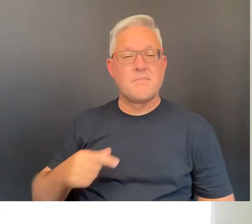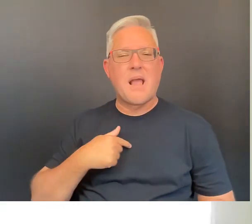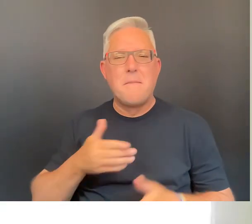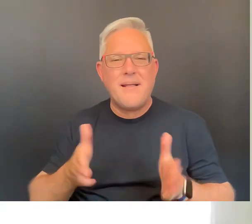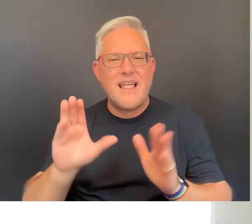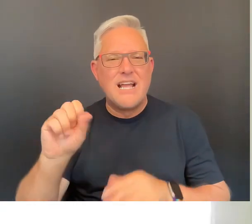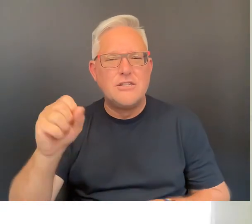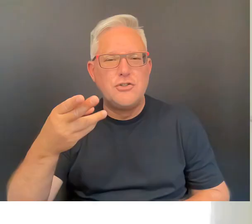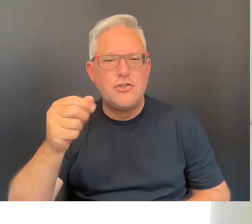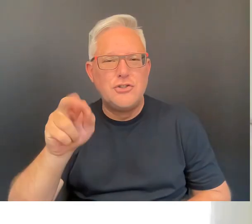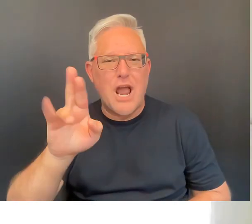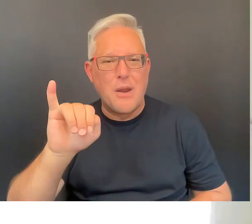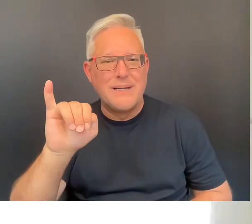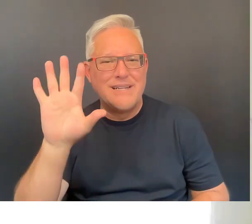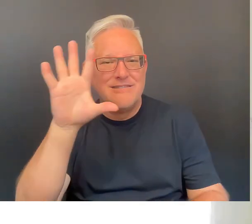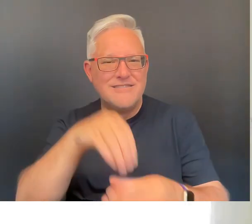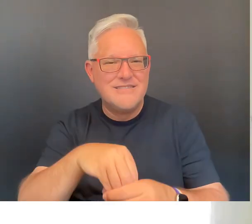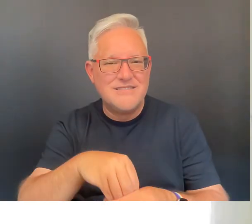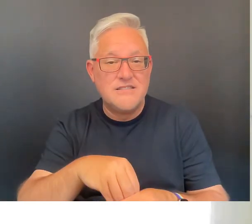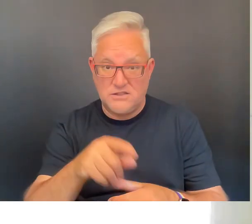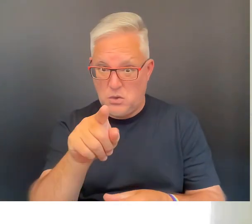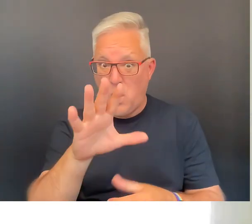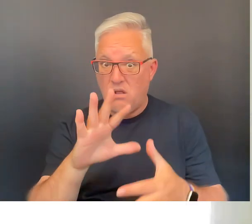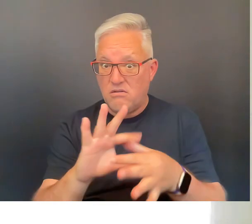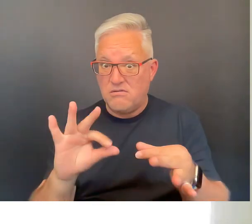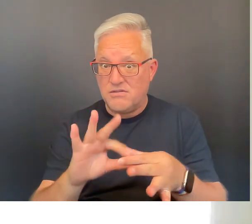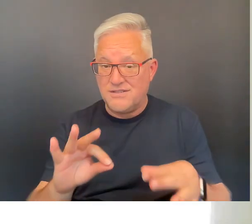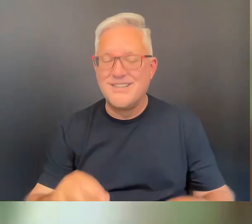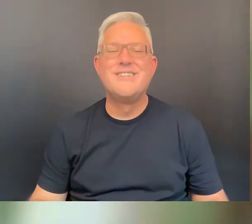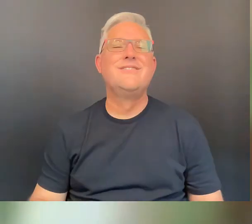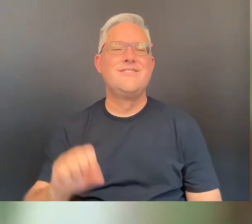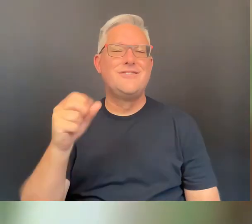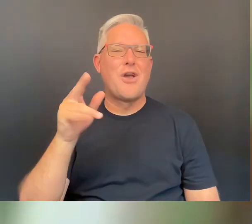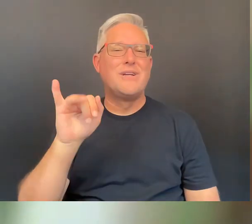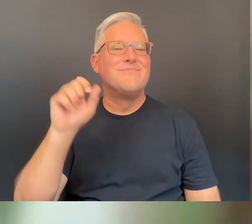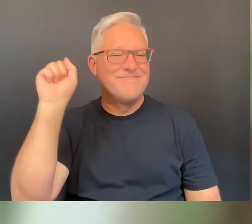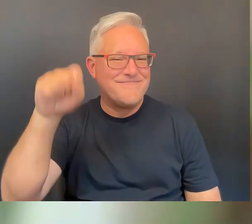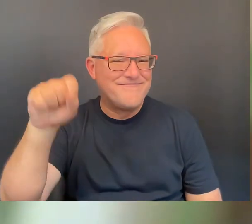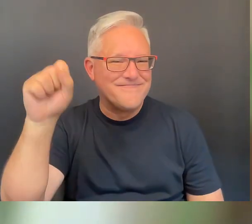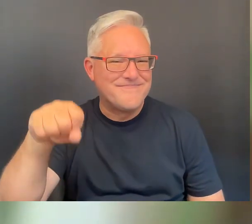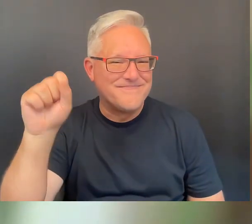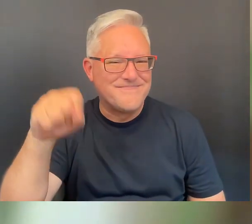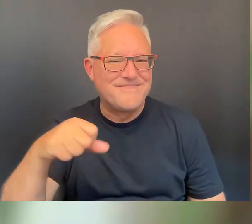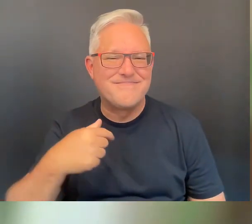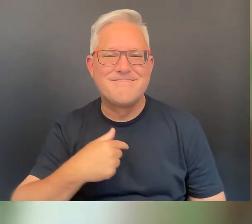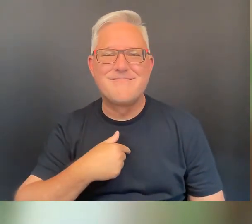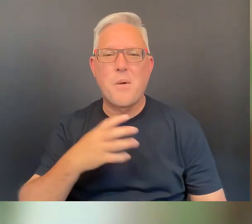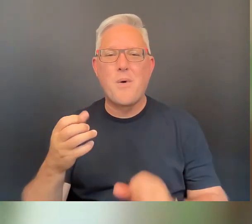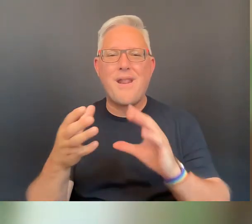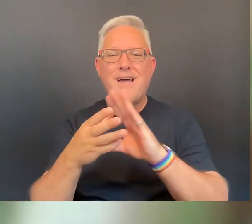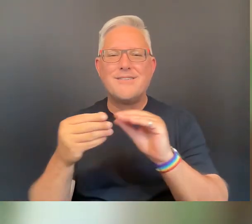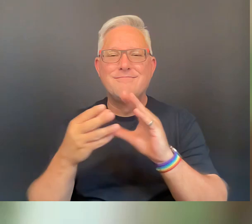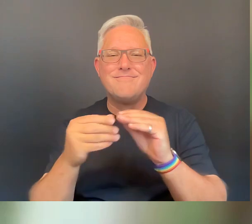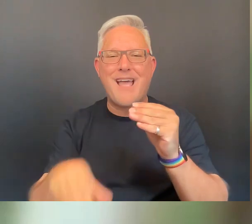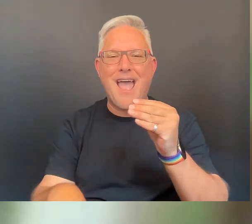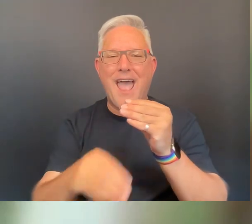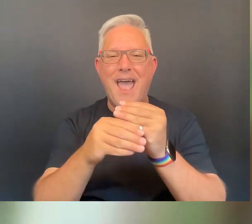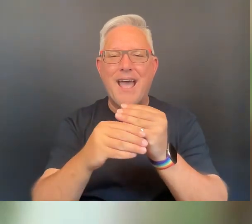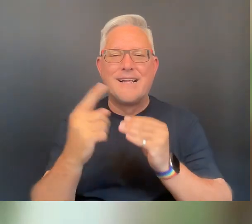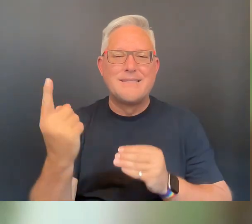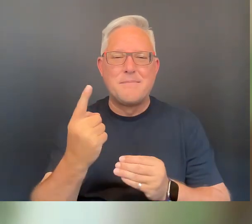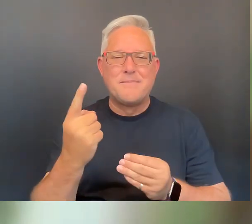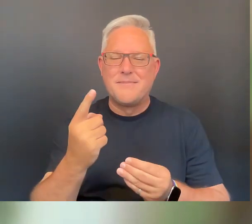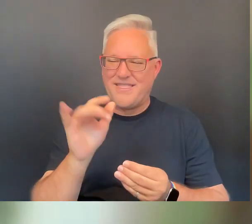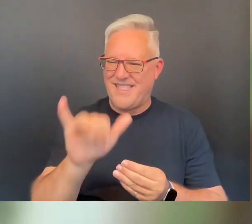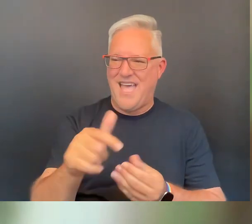let Sherry jump in because I think you were going to add something too. Yeah, I was just going to add something that's been really helpful